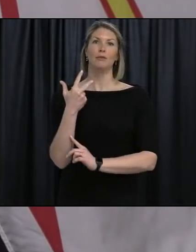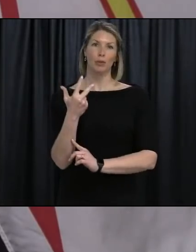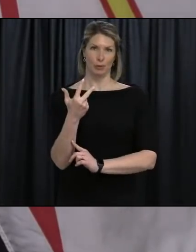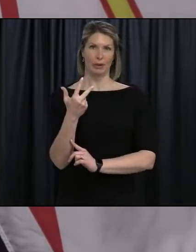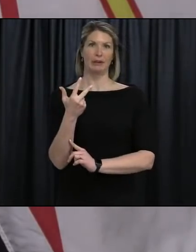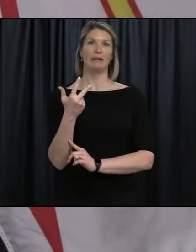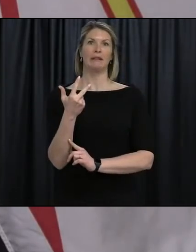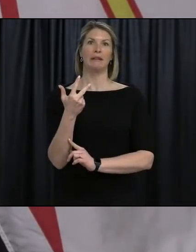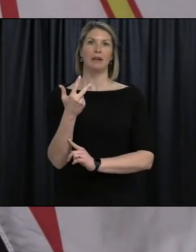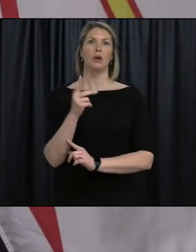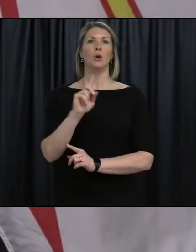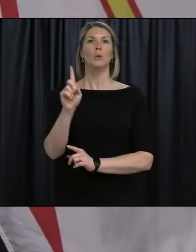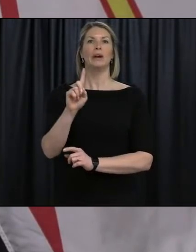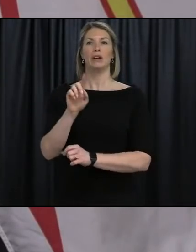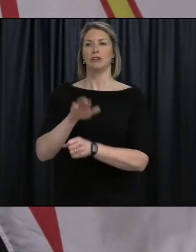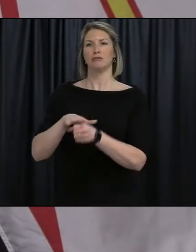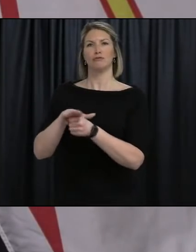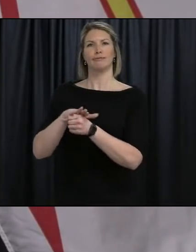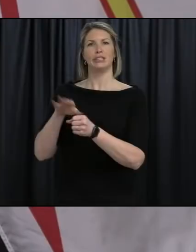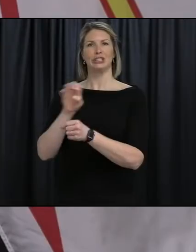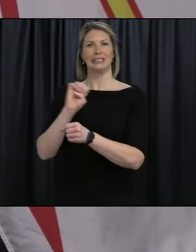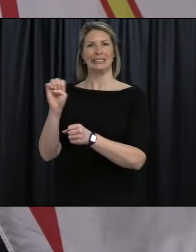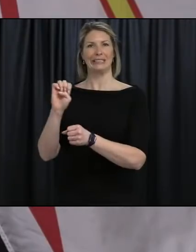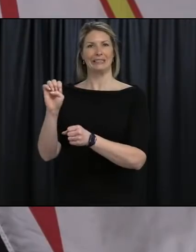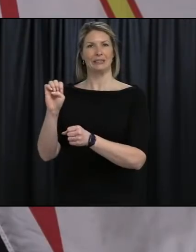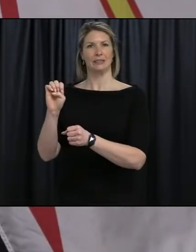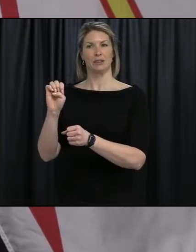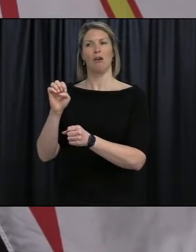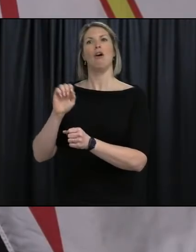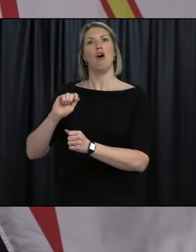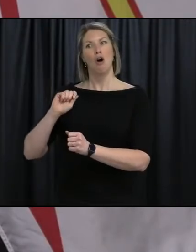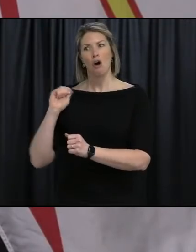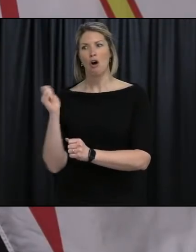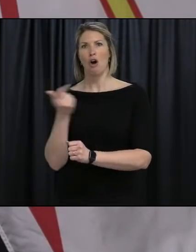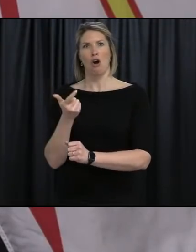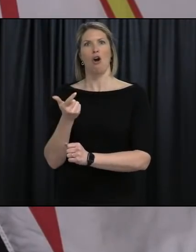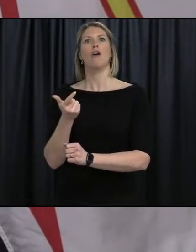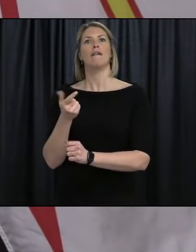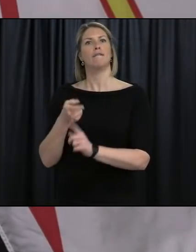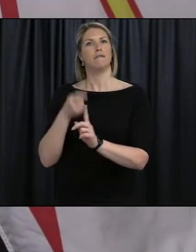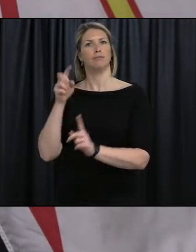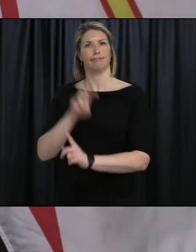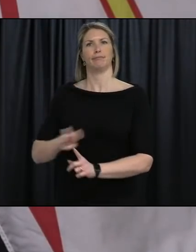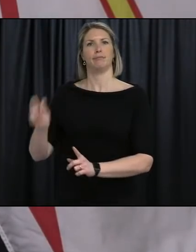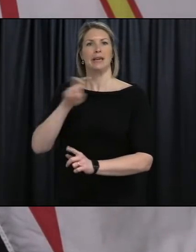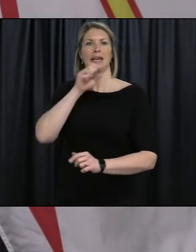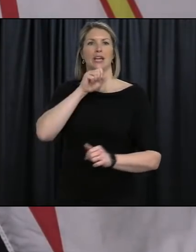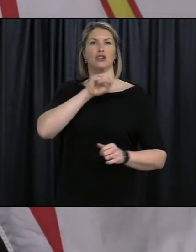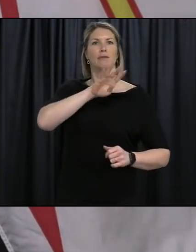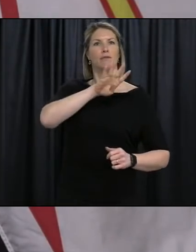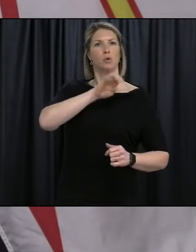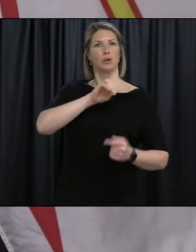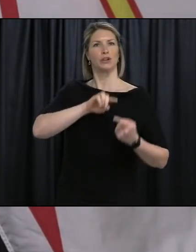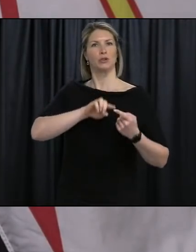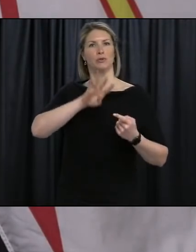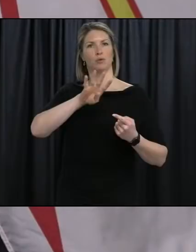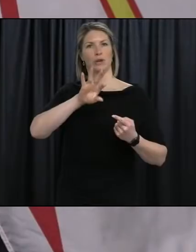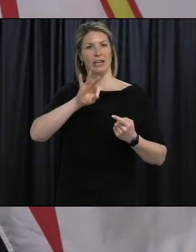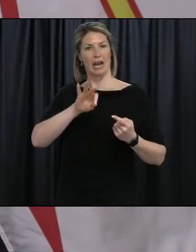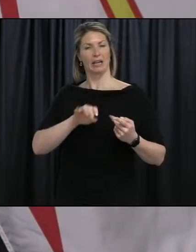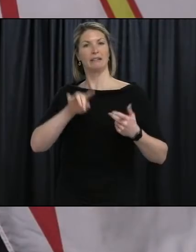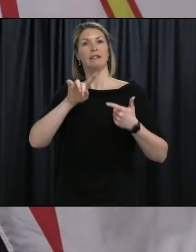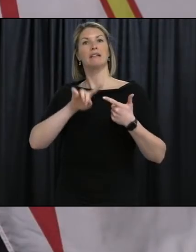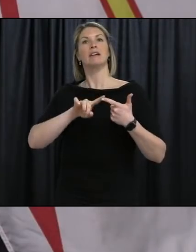COVID-19 in our province, all in the Eastern Health region and all travel related. One is between 40 and 49, one is between 30